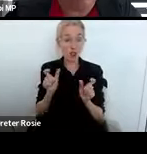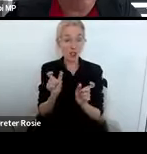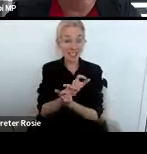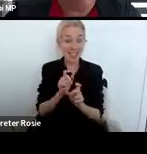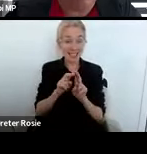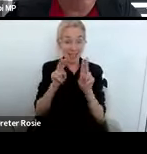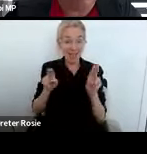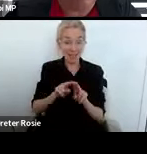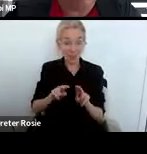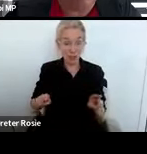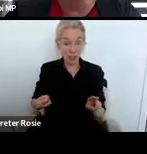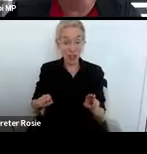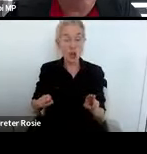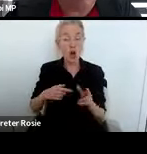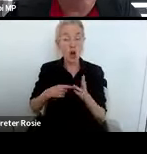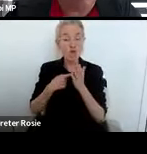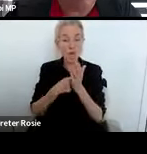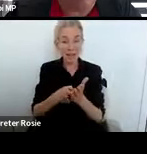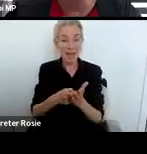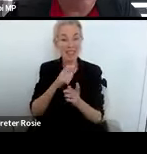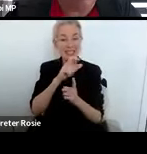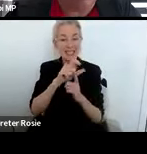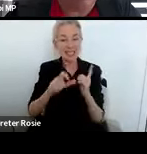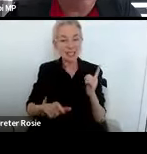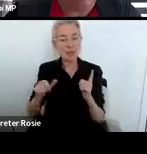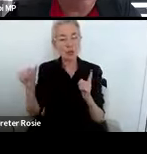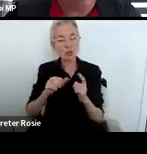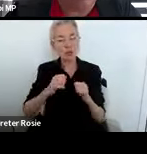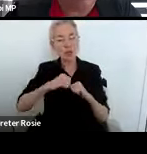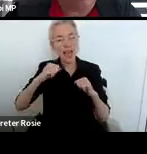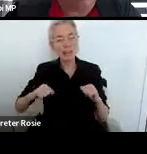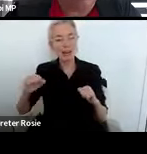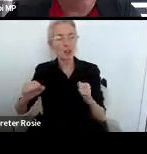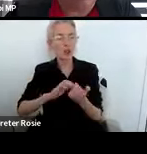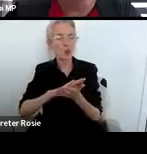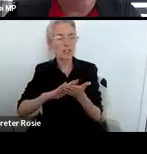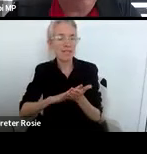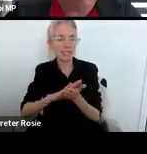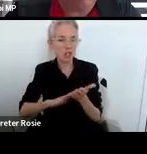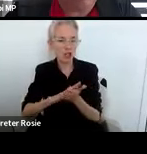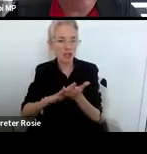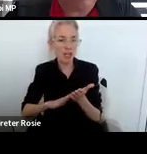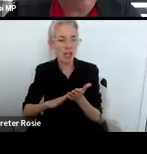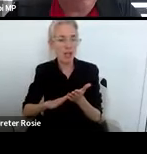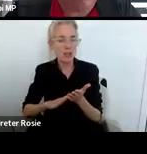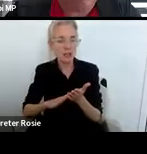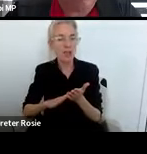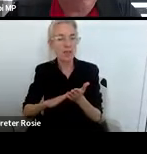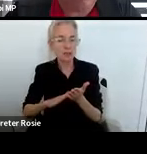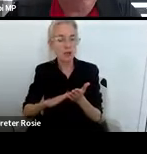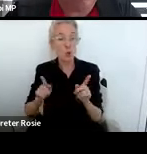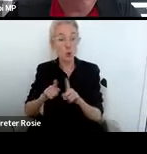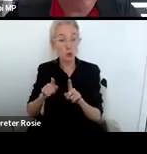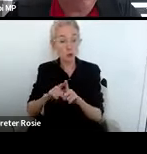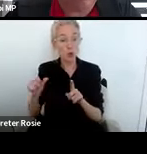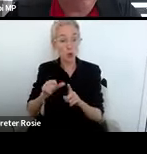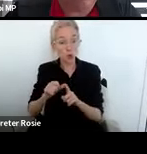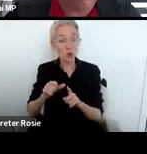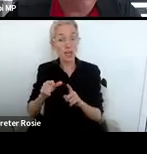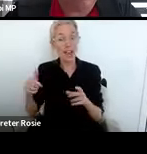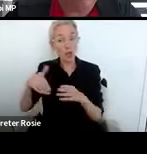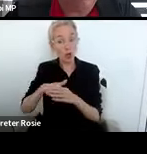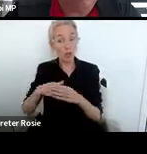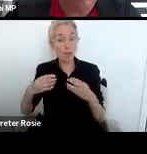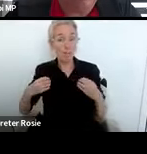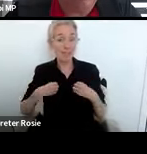inclusive definition of disability, an extended scope to include businesses,